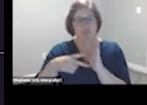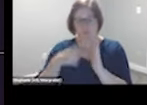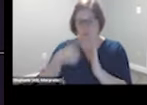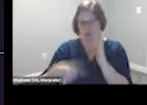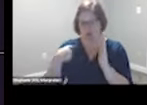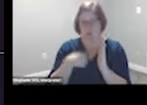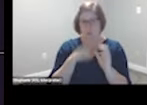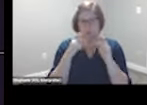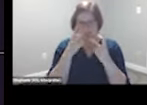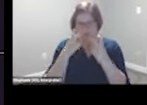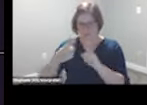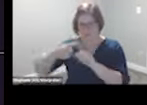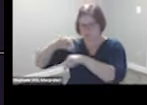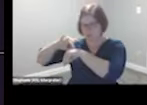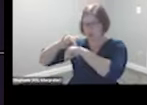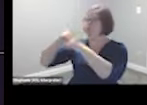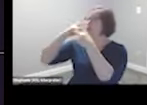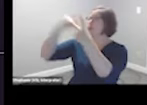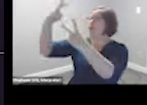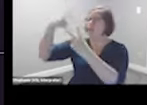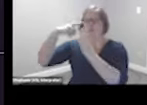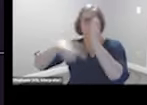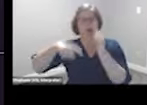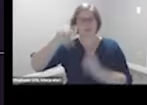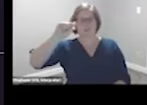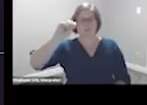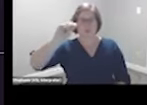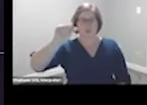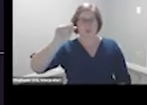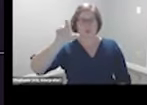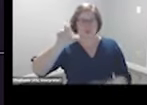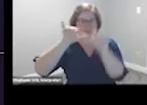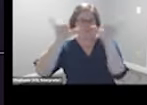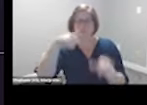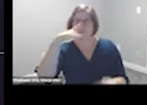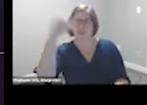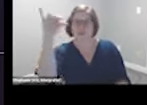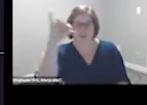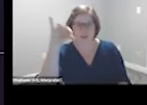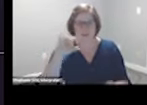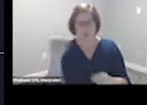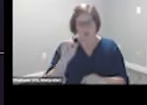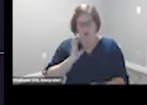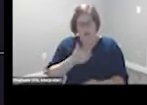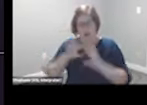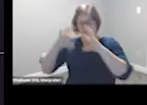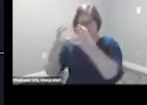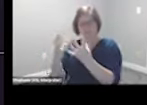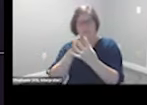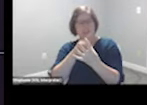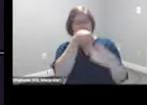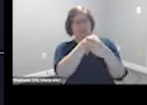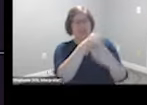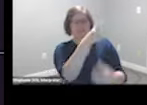Earth, what our solar system's like, where our solar system sits inside our galaxy, the Milky Way, how our galaxy compares to other